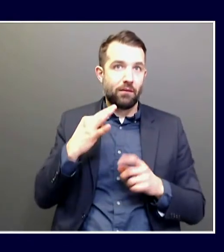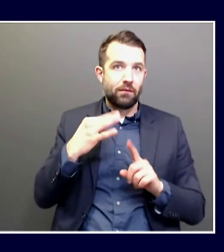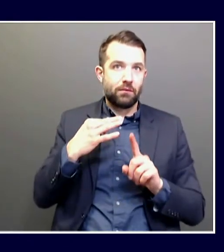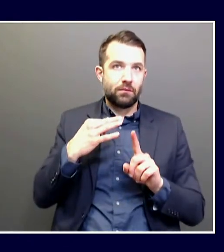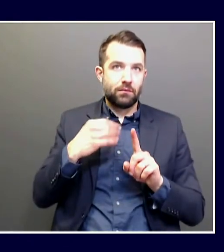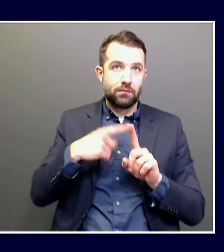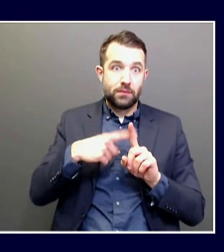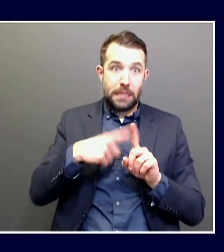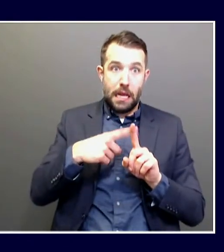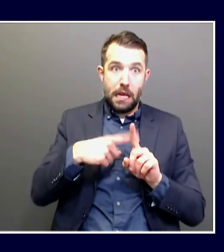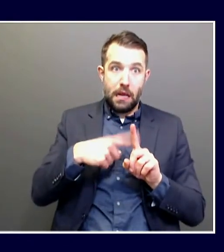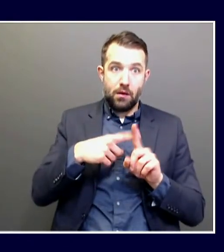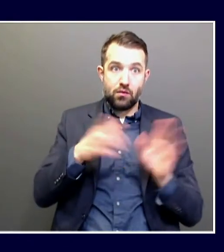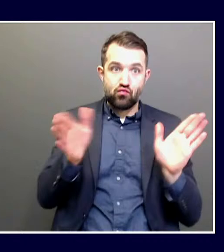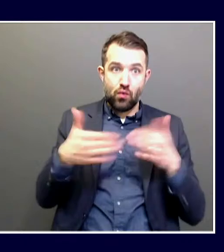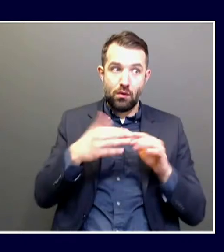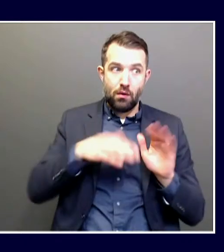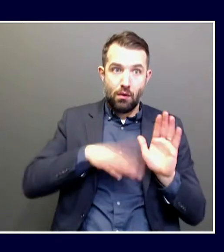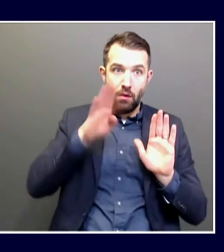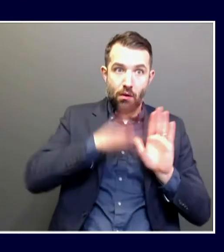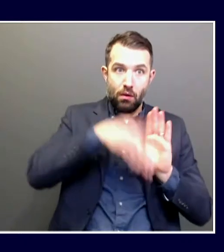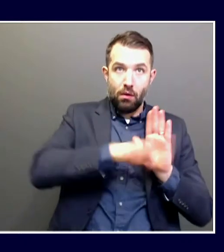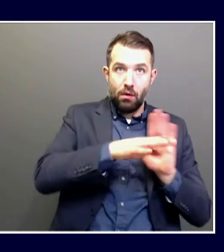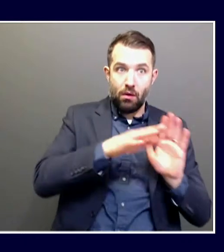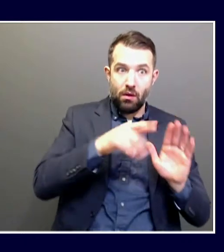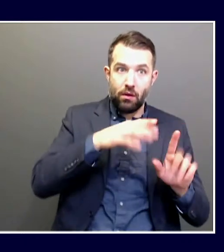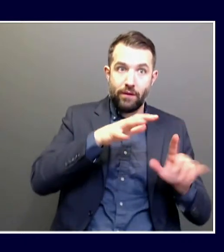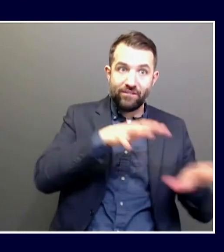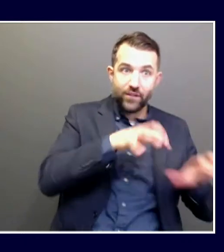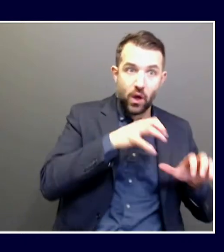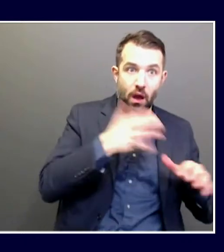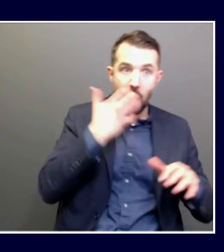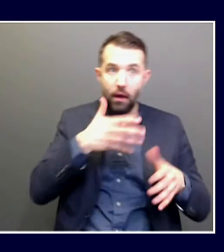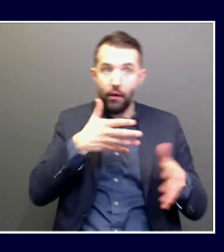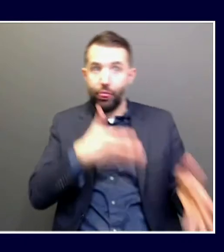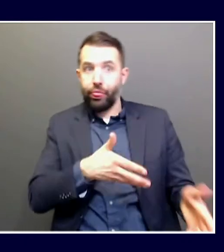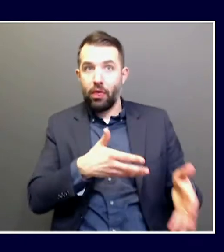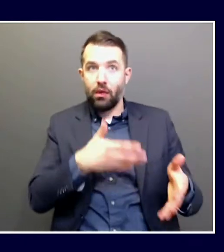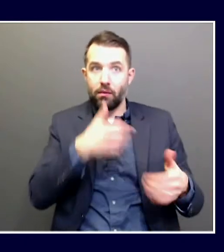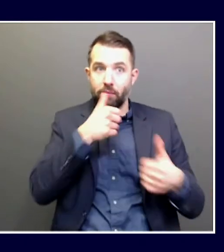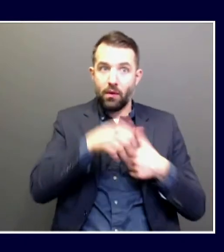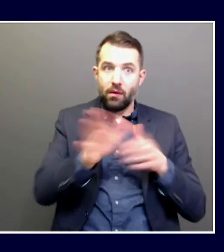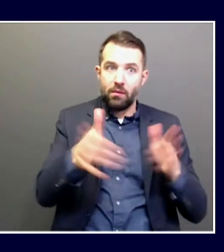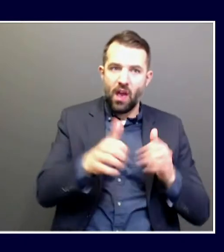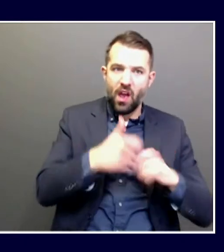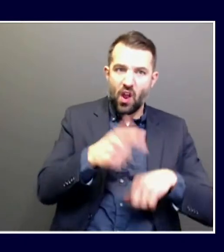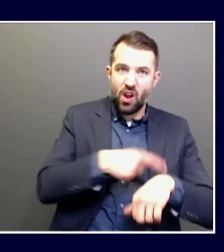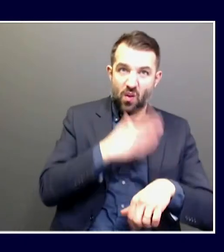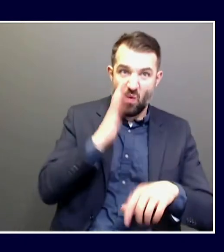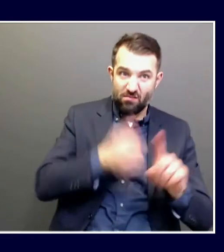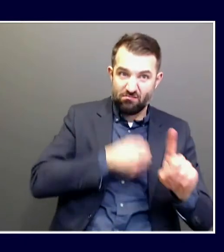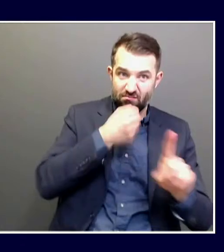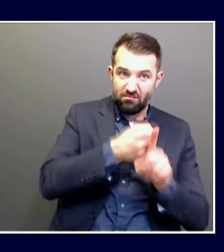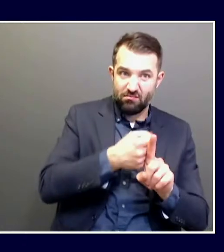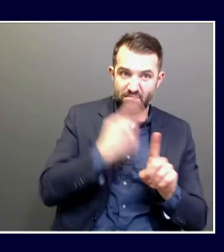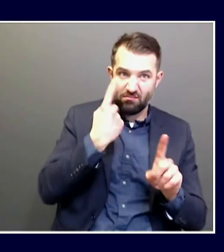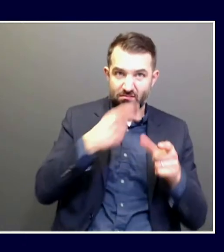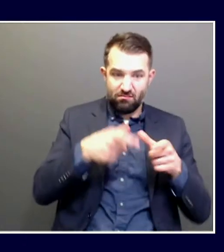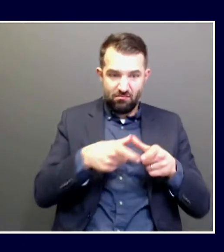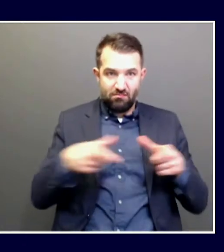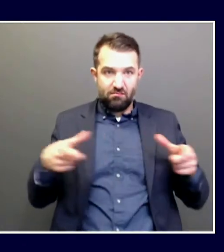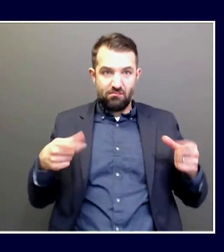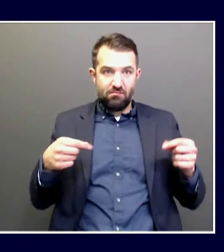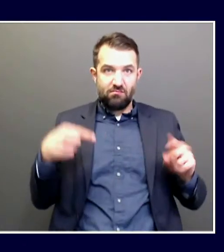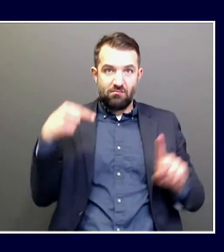country. Or sitting in mailboxes for a while. Are they temperature sensitive? How's that? We heard so much early on